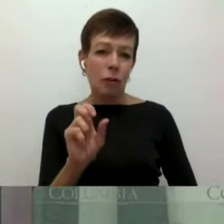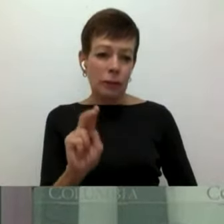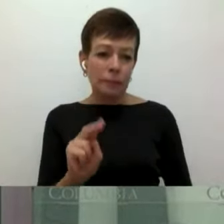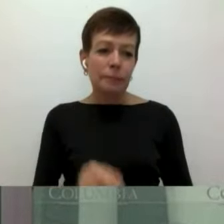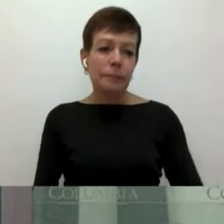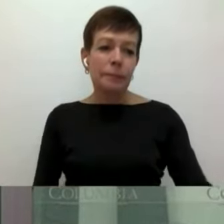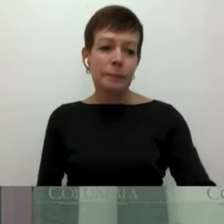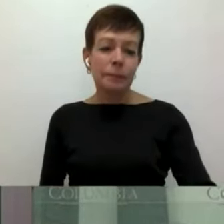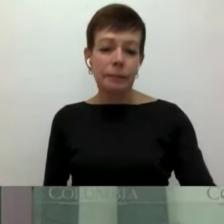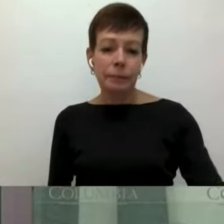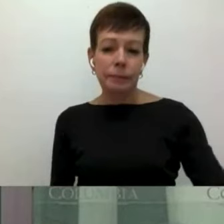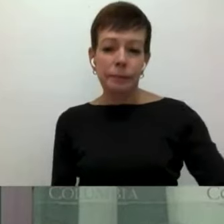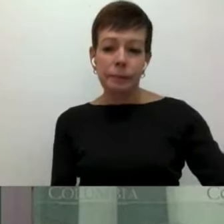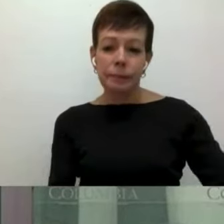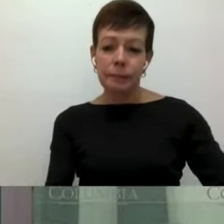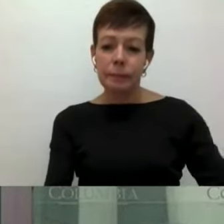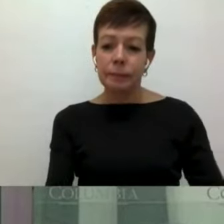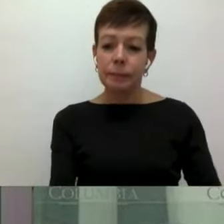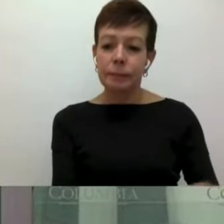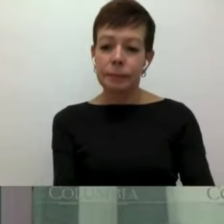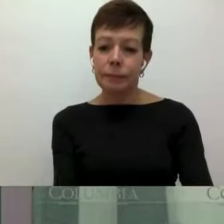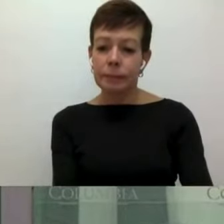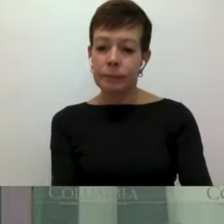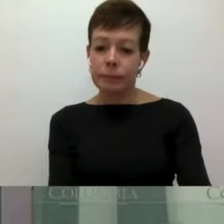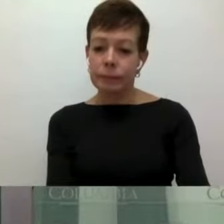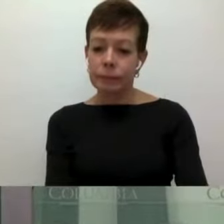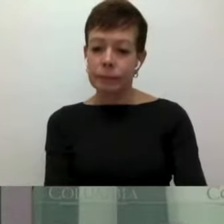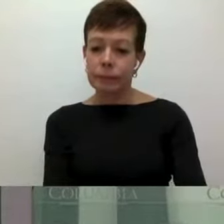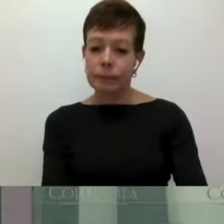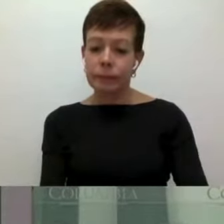like to turn it over to Minister Elsman.